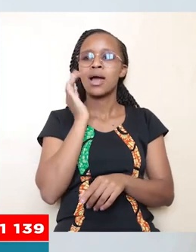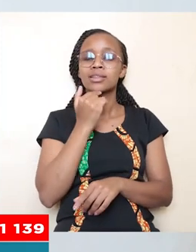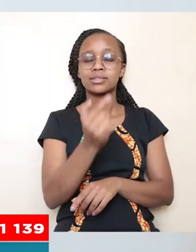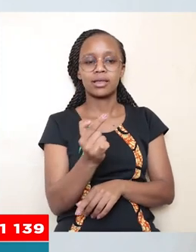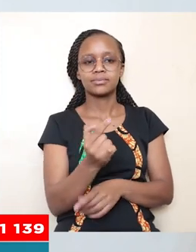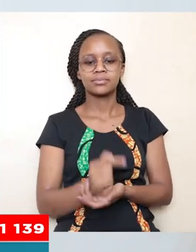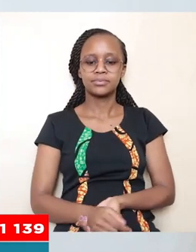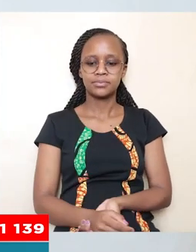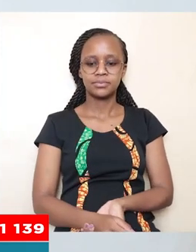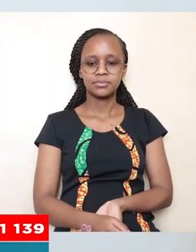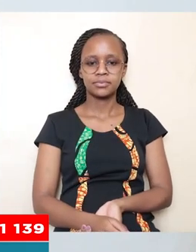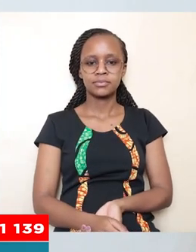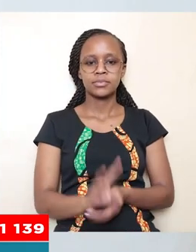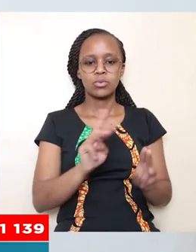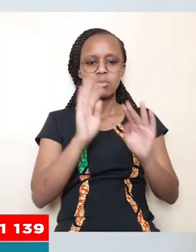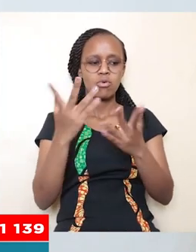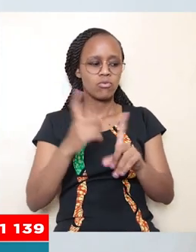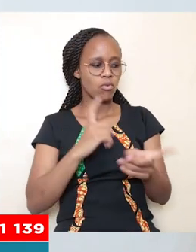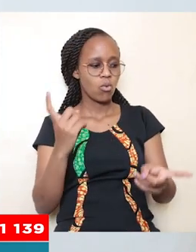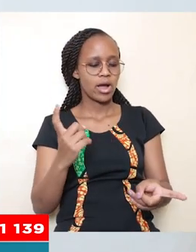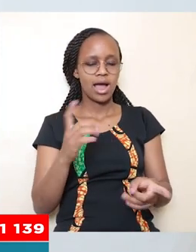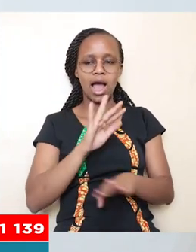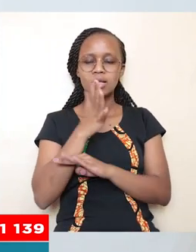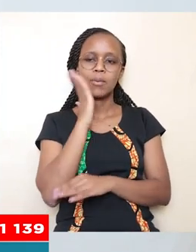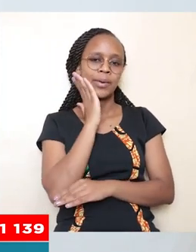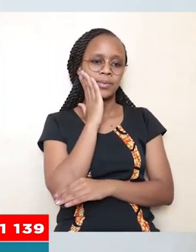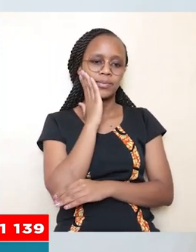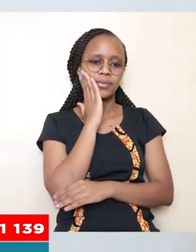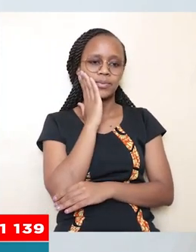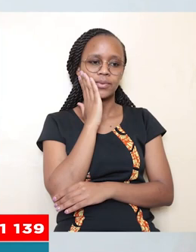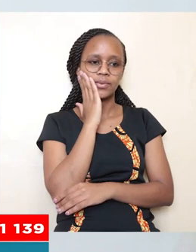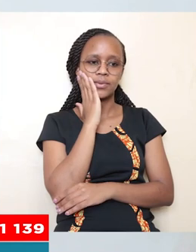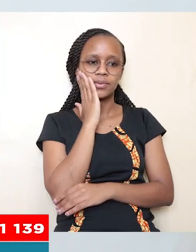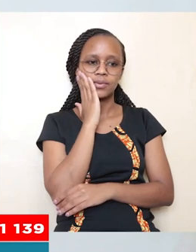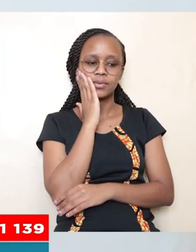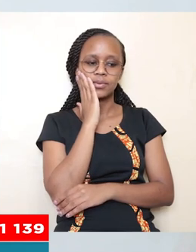aseme, tutahama lini, tuulize mam.